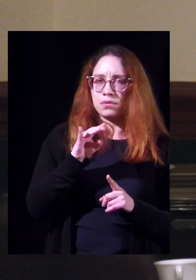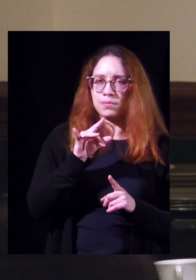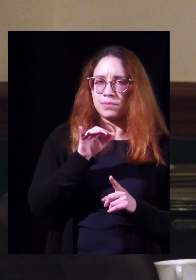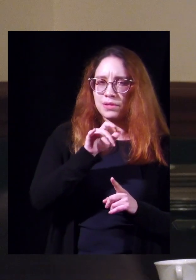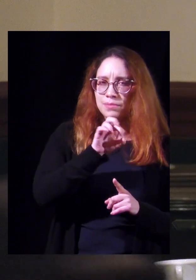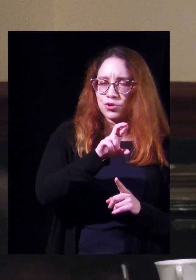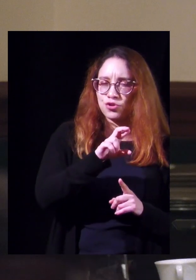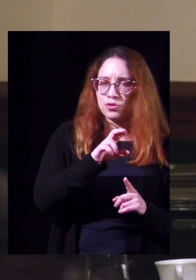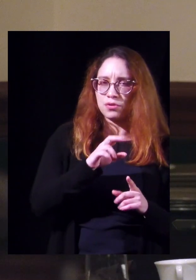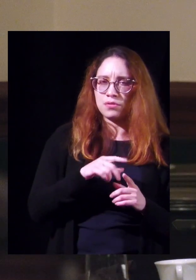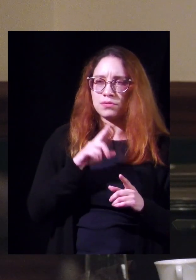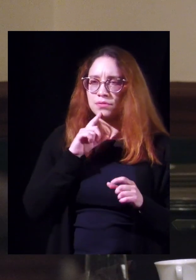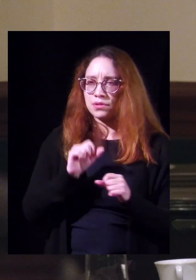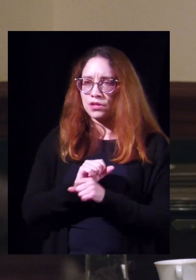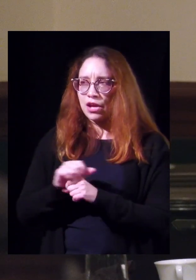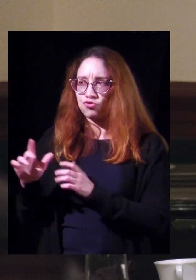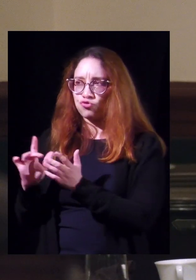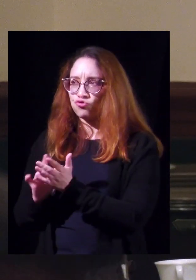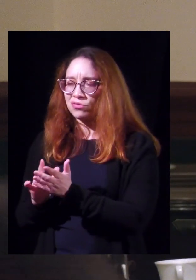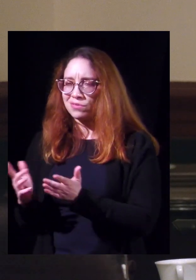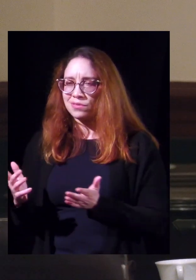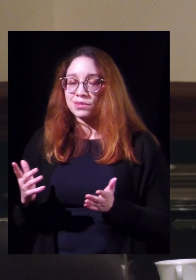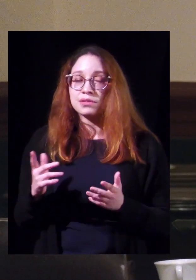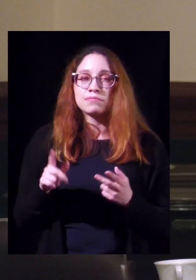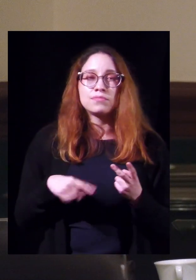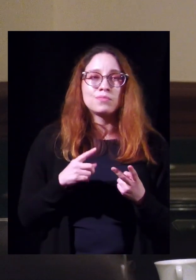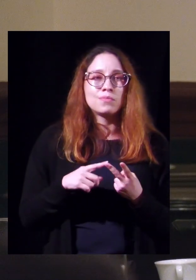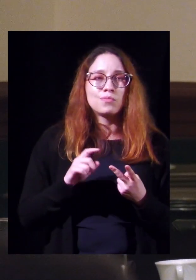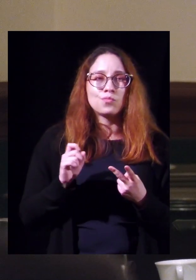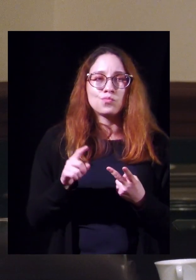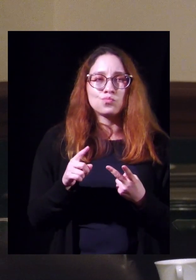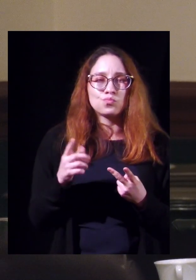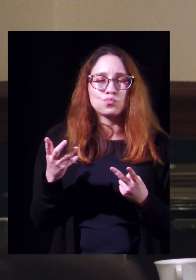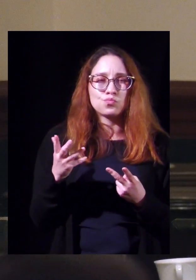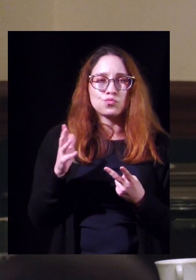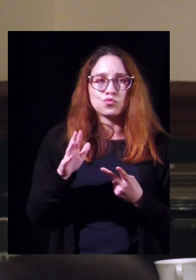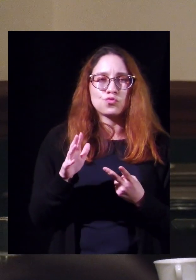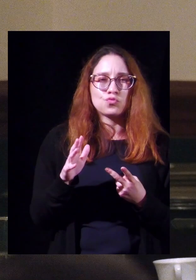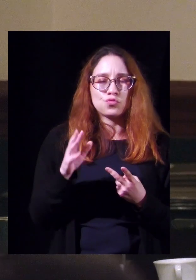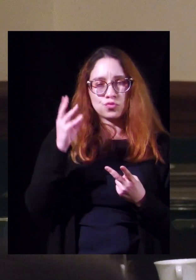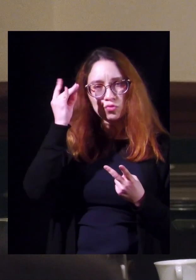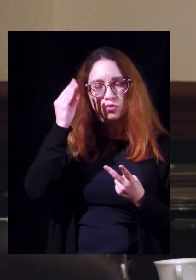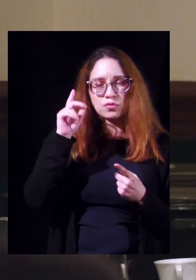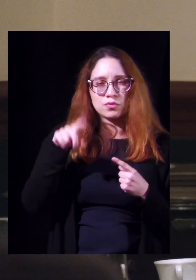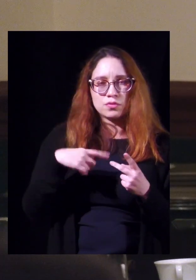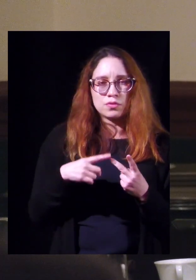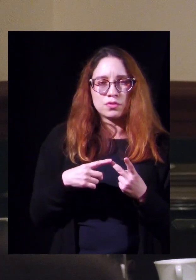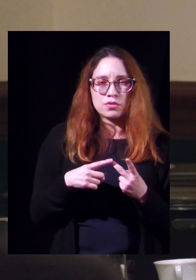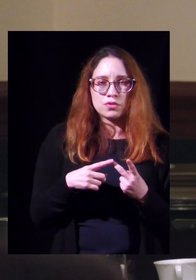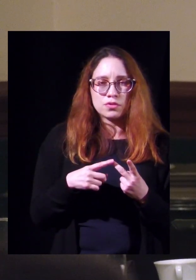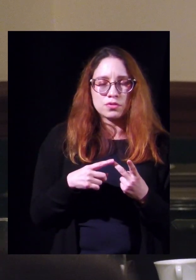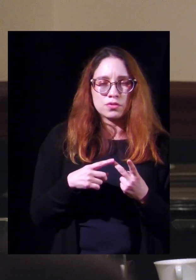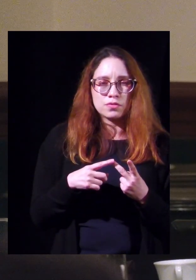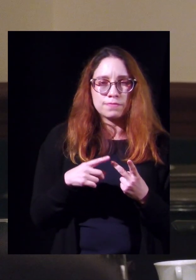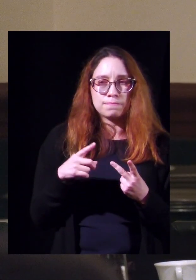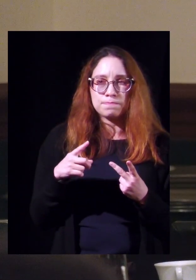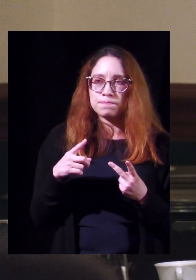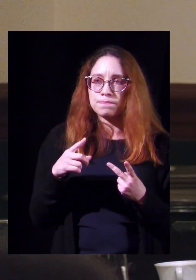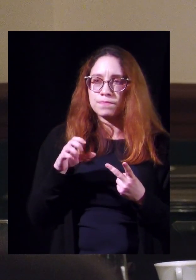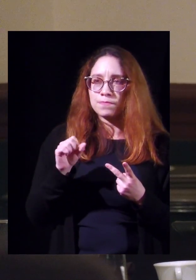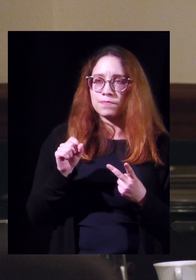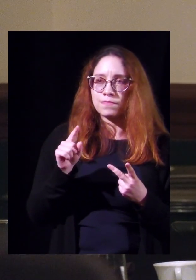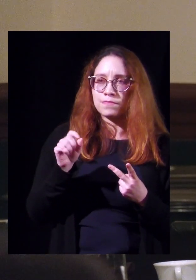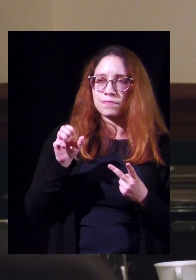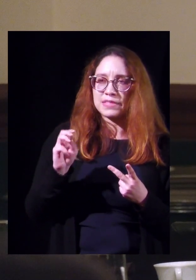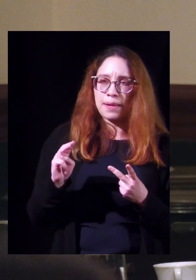biosimilar to the actual drug? And the other thing is, what are your thoughts about stem cell